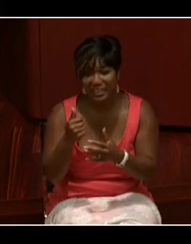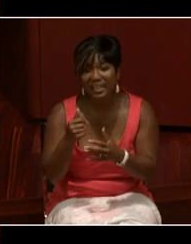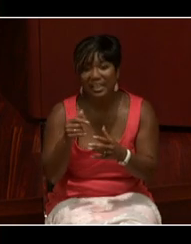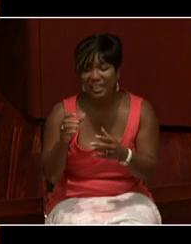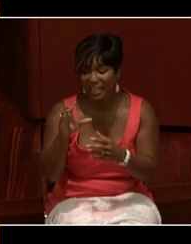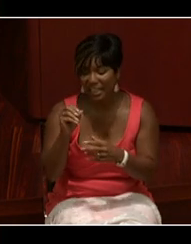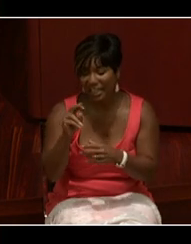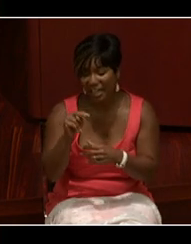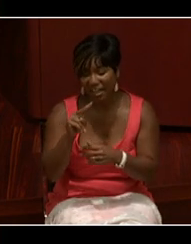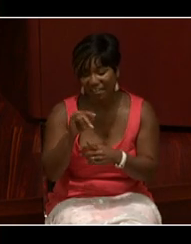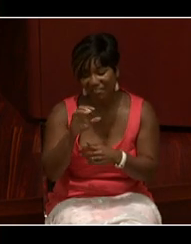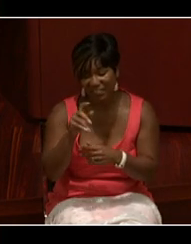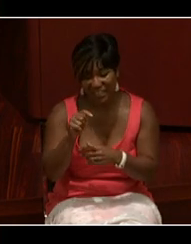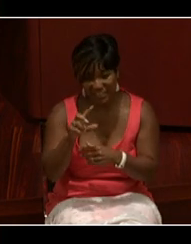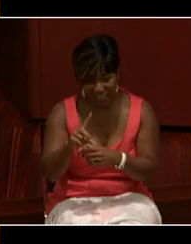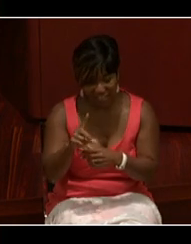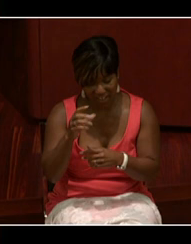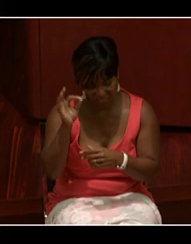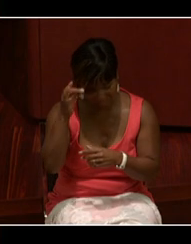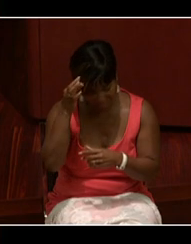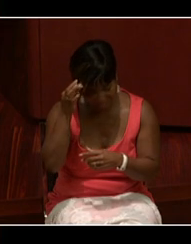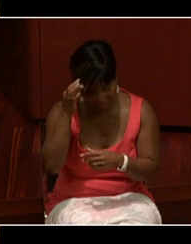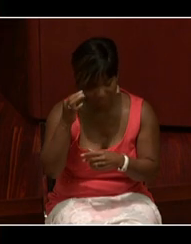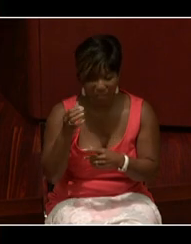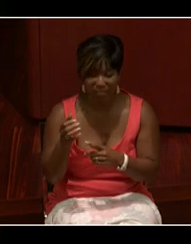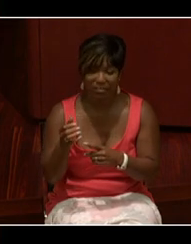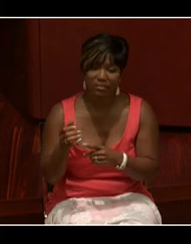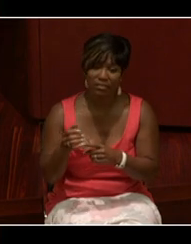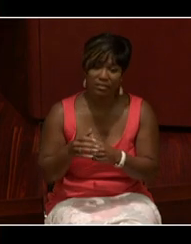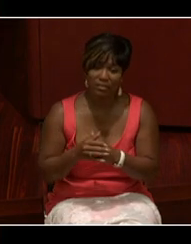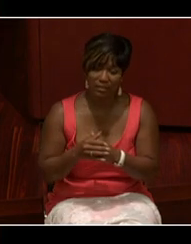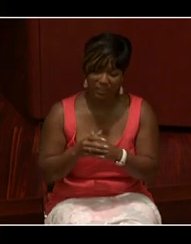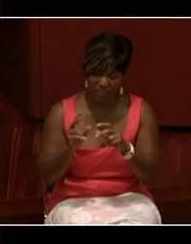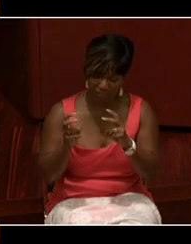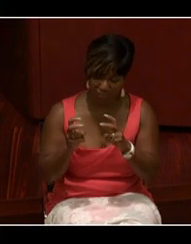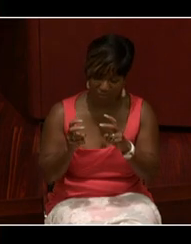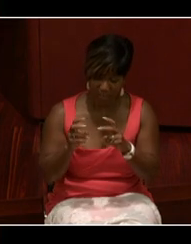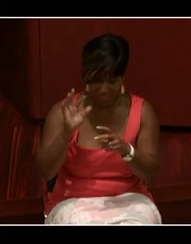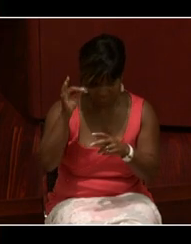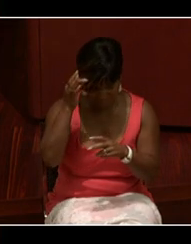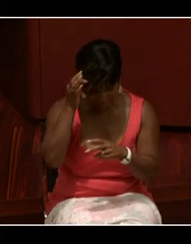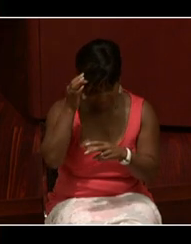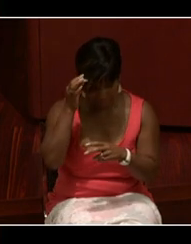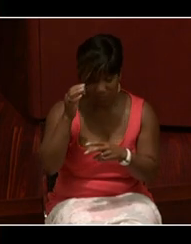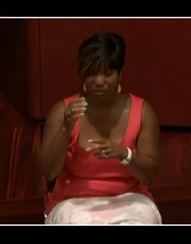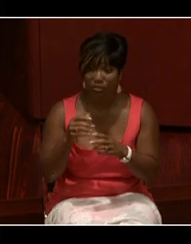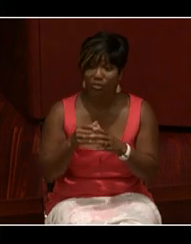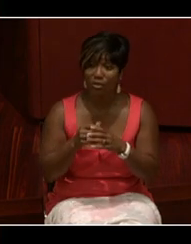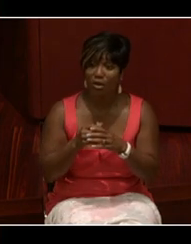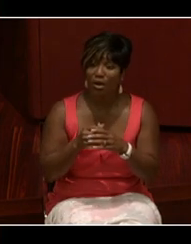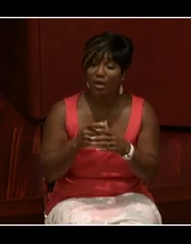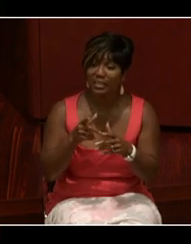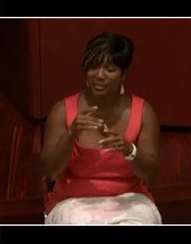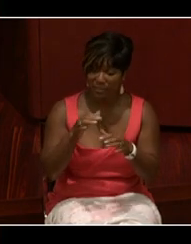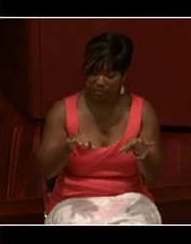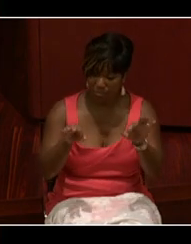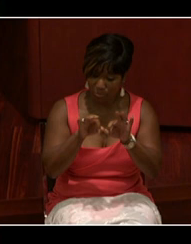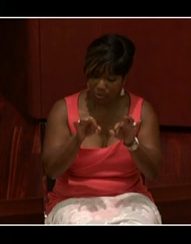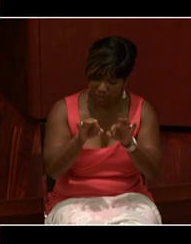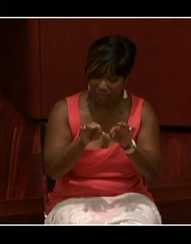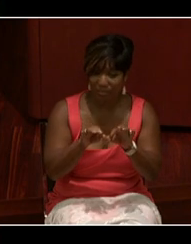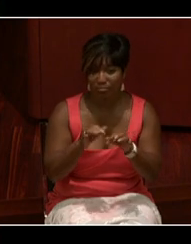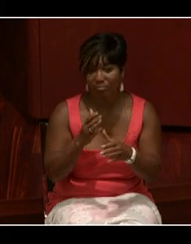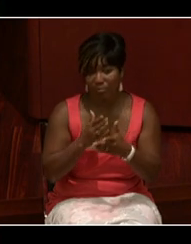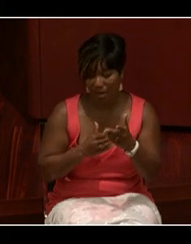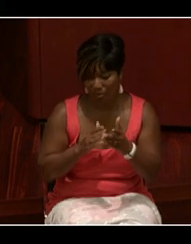has some skeletons in the closet, a federal conviction is a pretty significant skeleton. The information in some of these